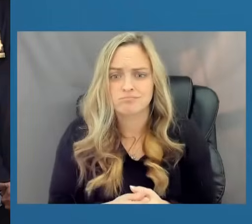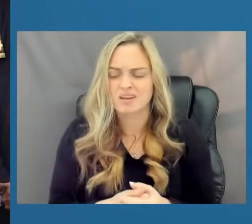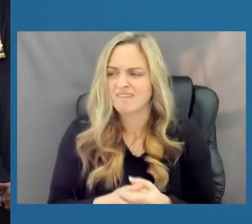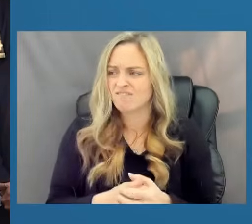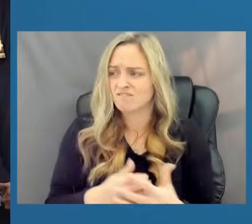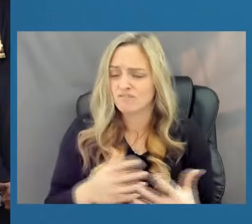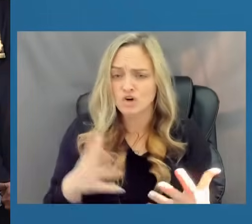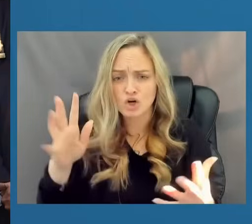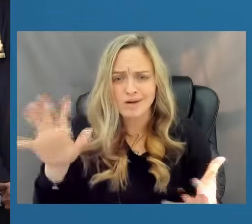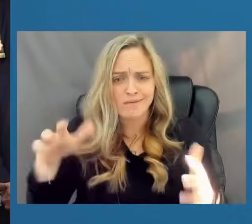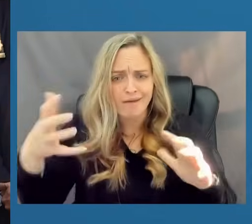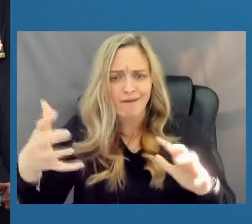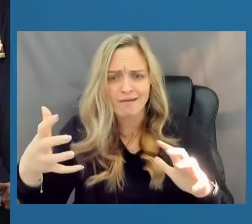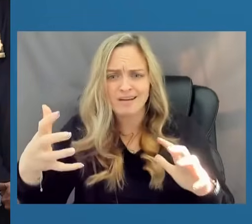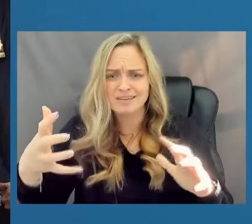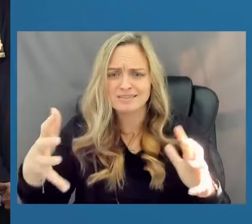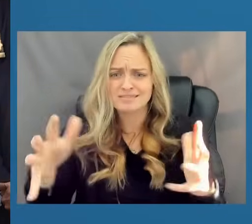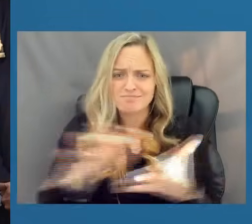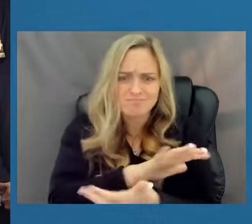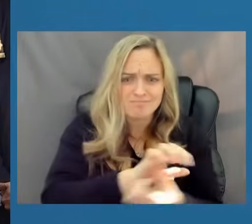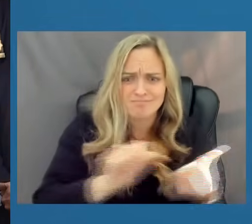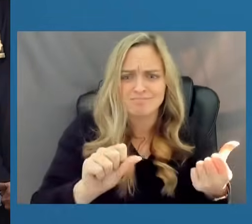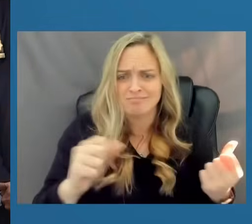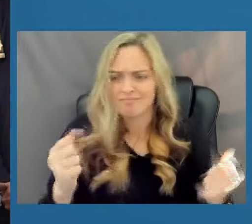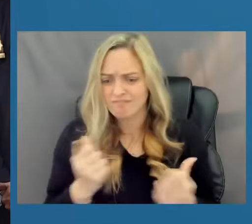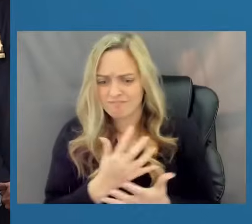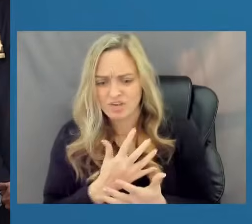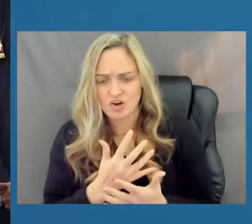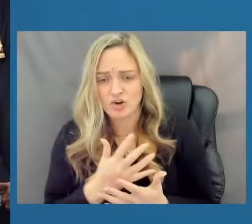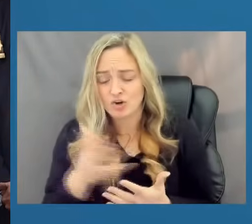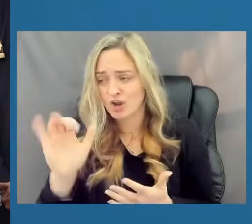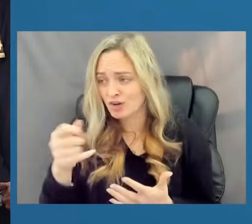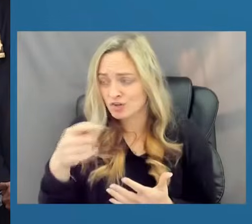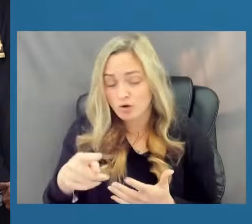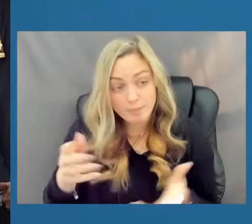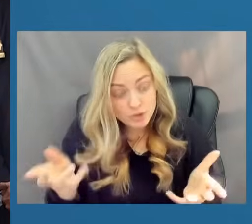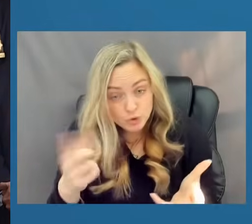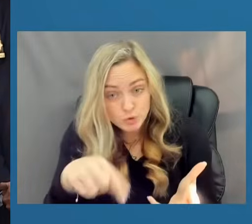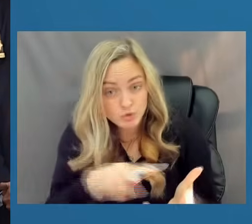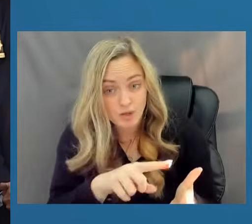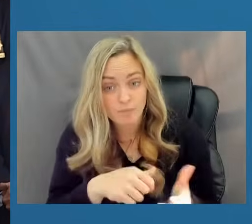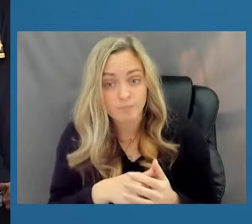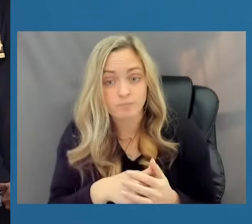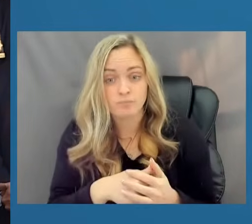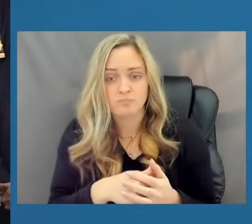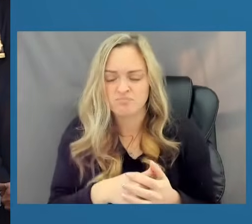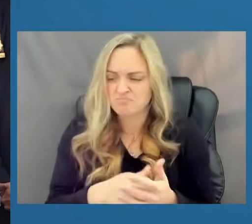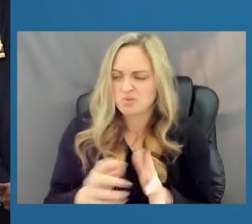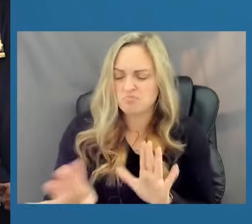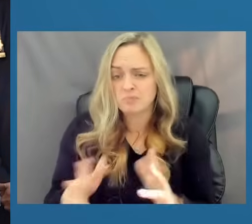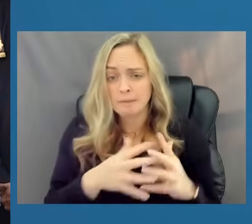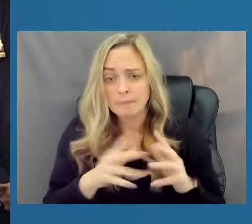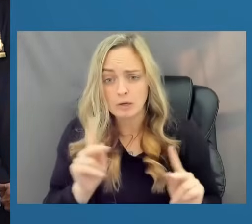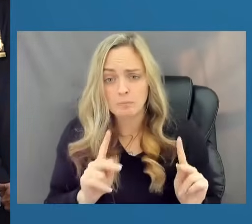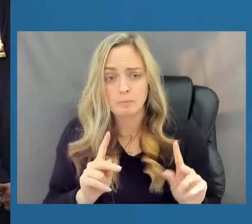fear. The Trump administration has encouraged these agents to treat the American people